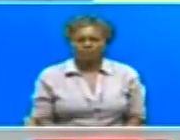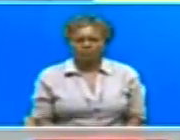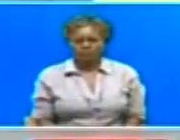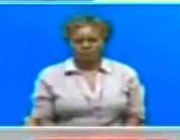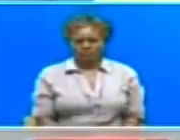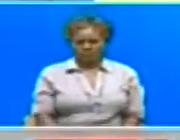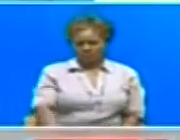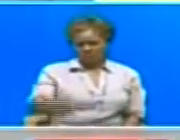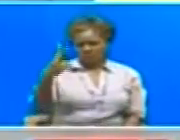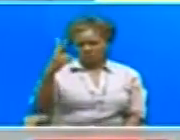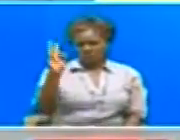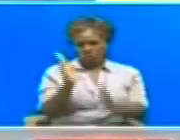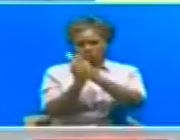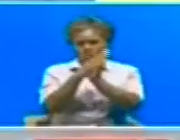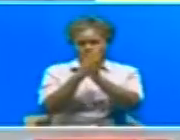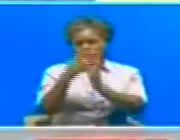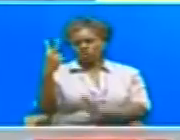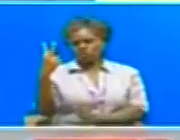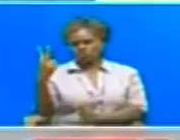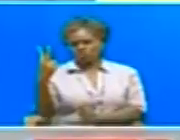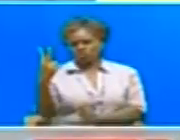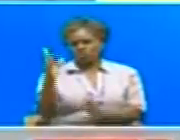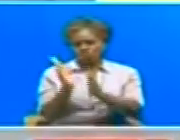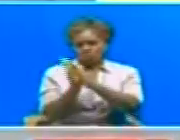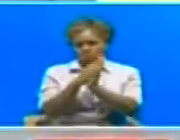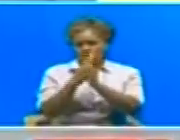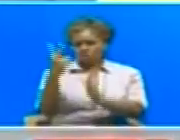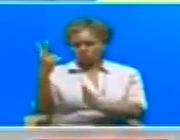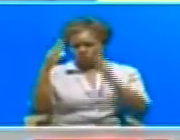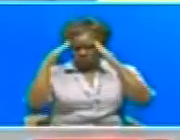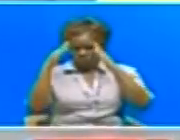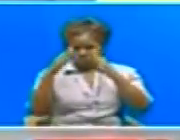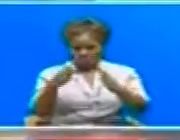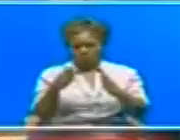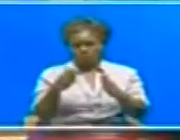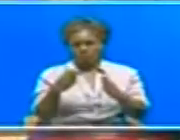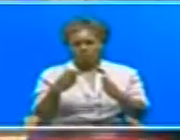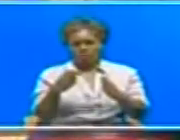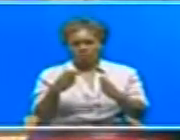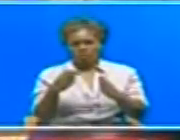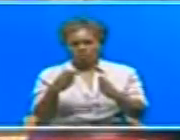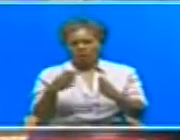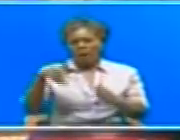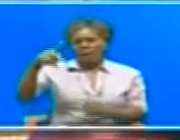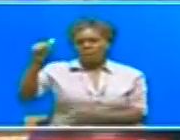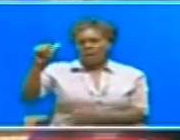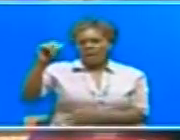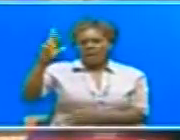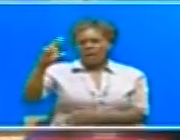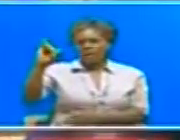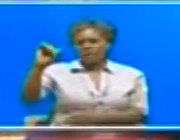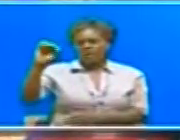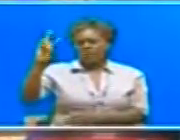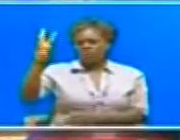I'll look at two stories. All stories are dangerous, but I'll look at two stories. They call the executioner and Paruwanja